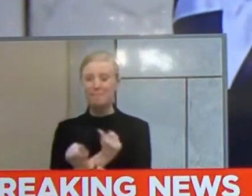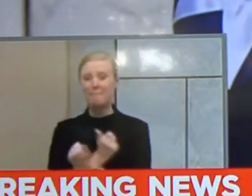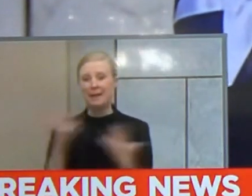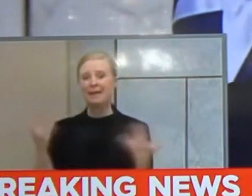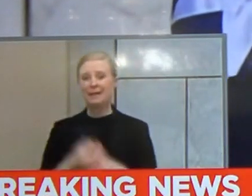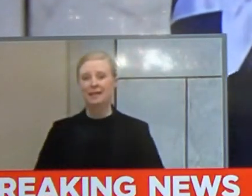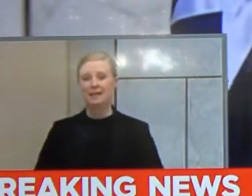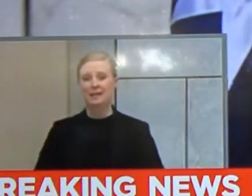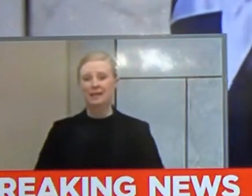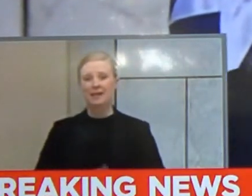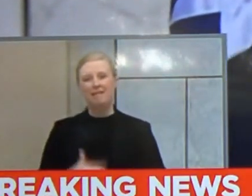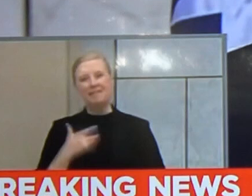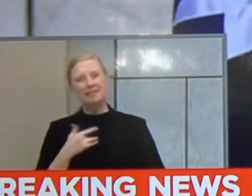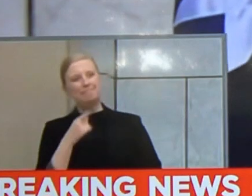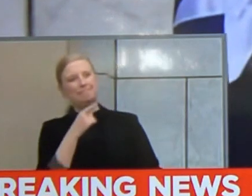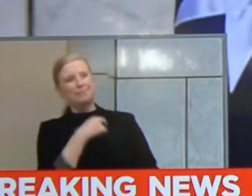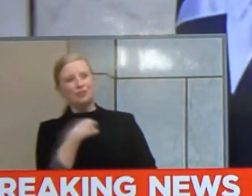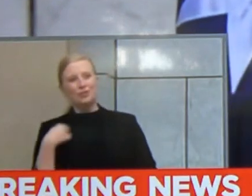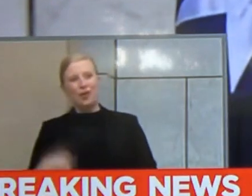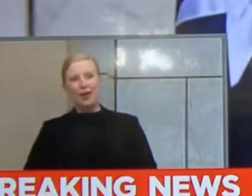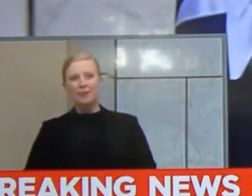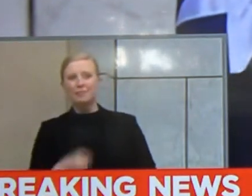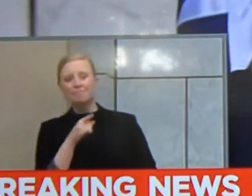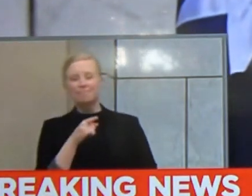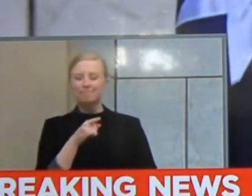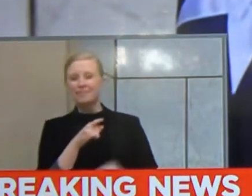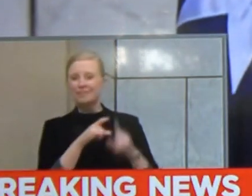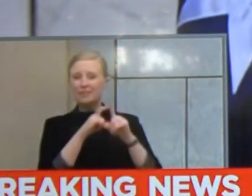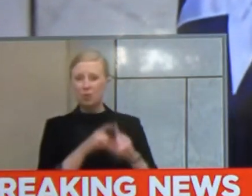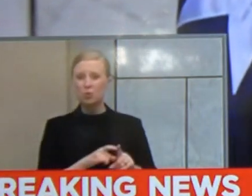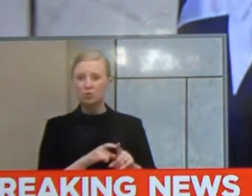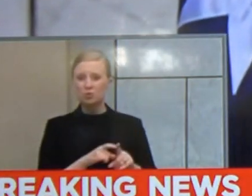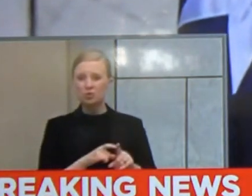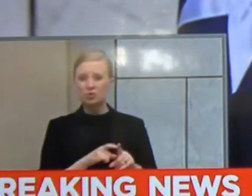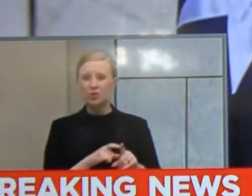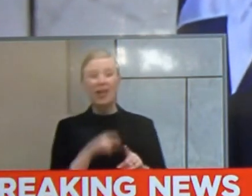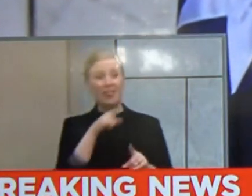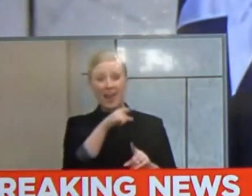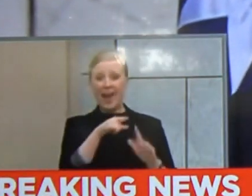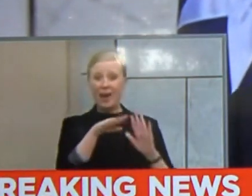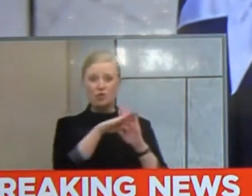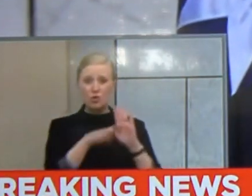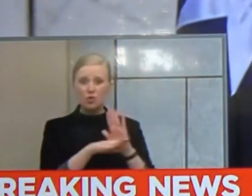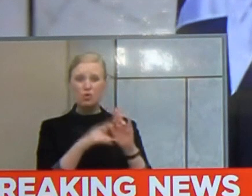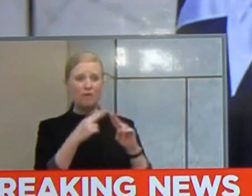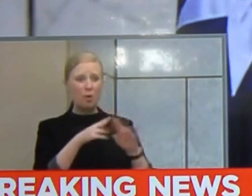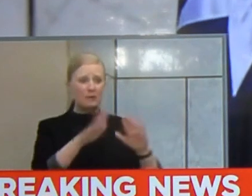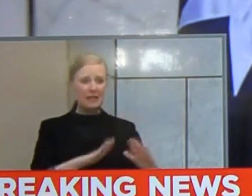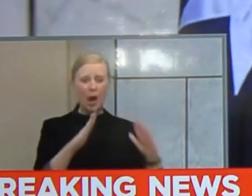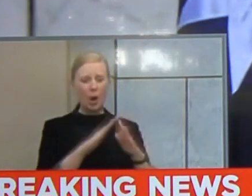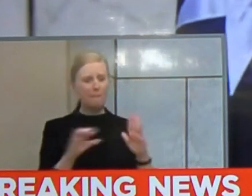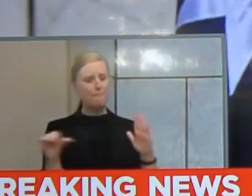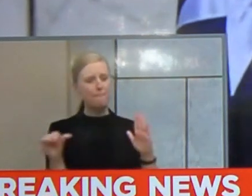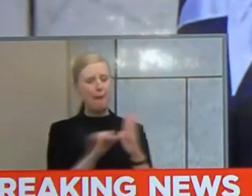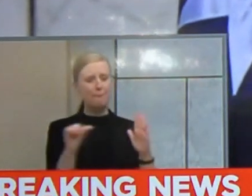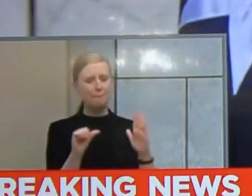I think China is in a really difficult position. They did clamp down incredibly hard and they stopped transmission, but their population is